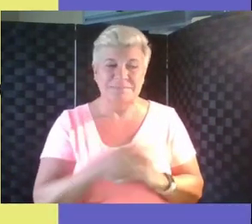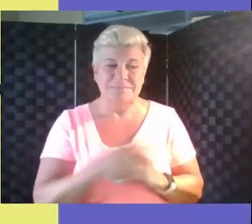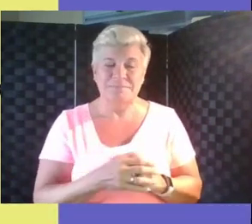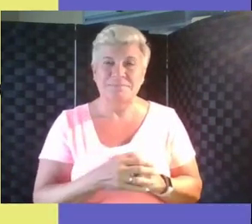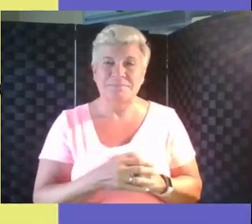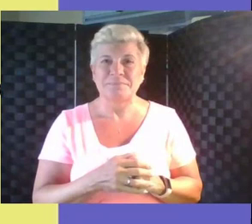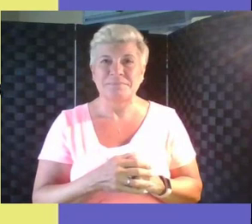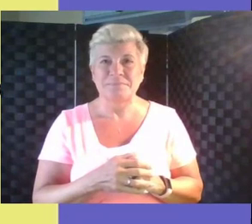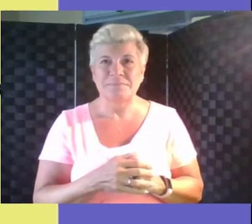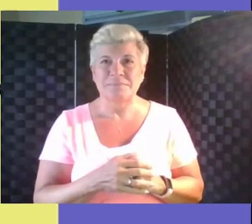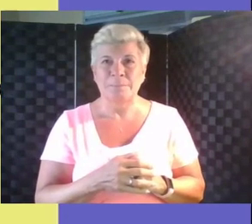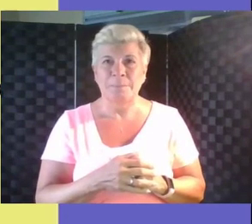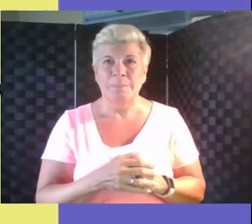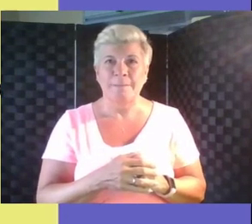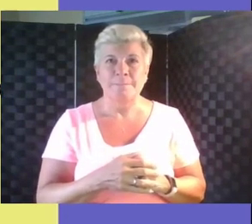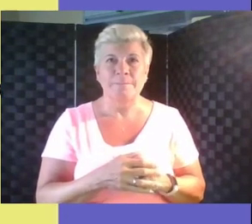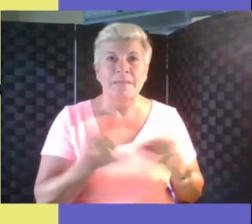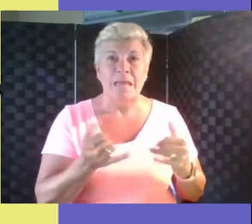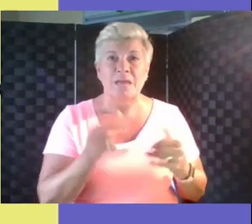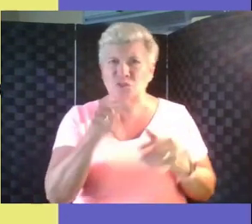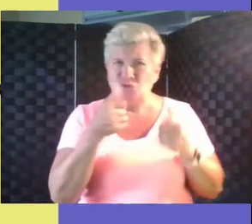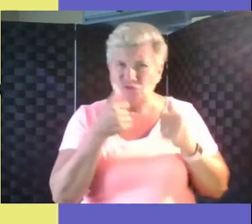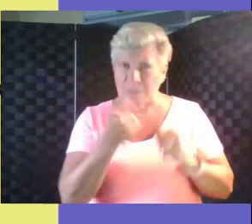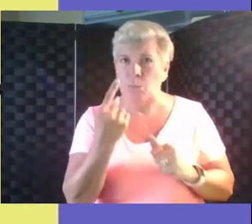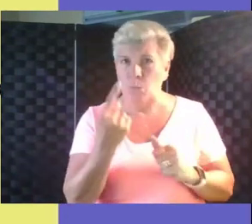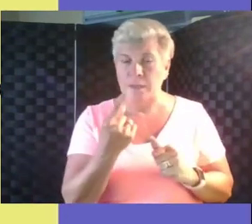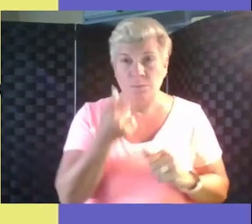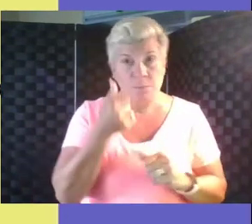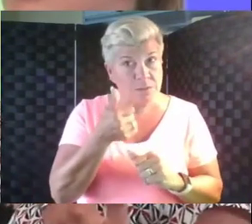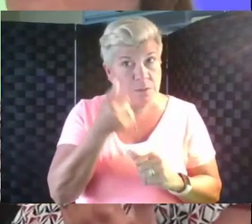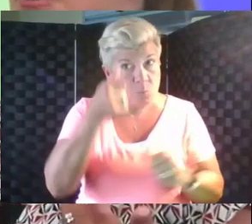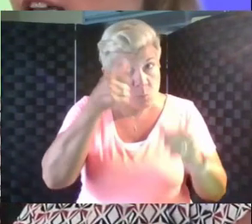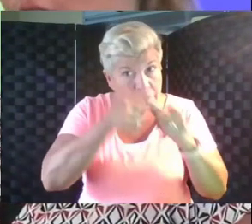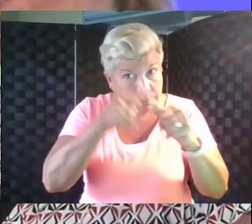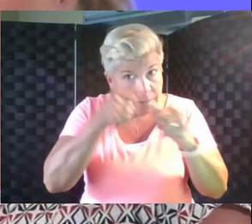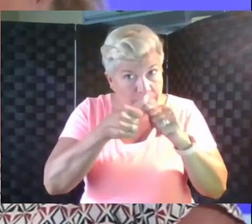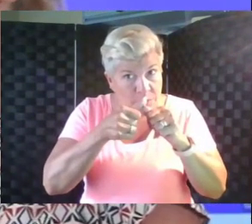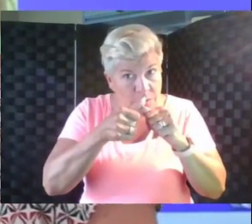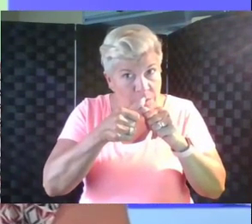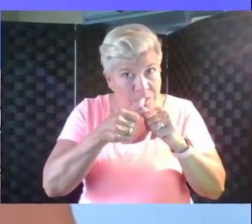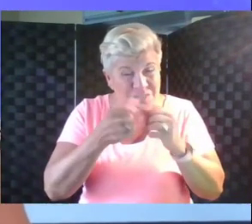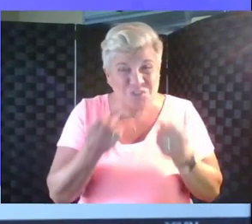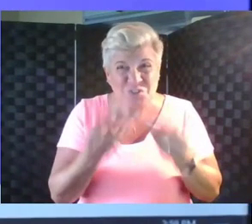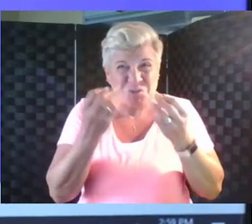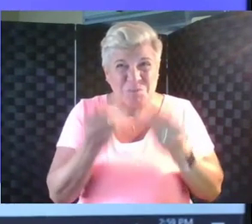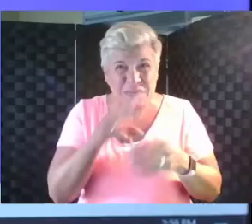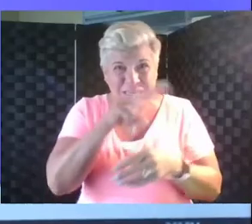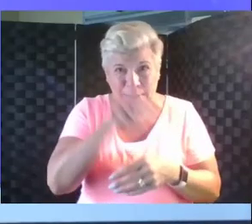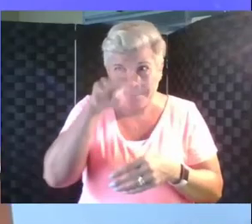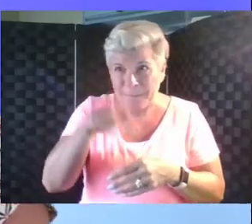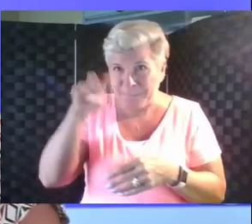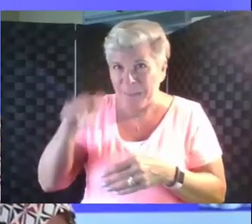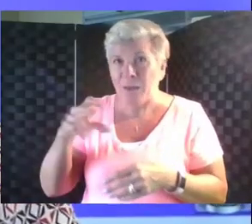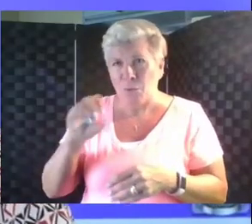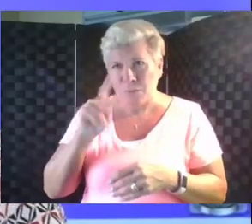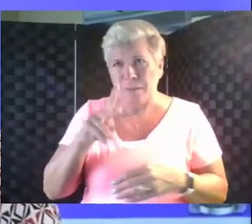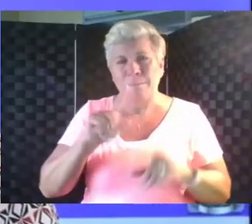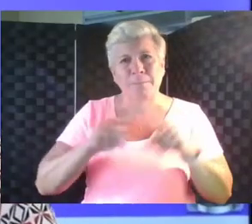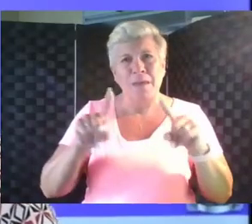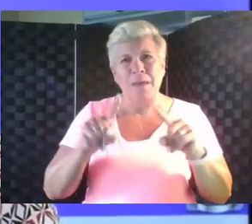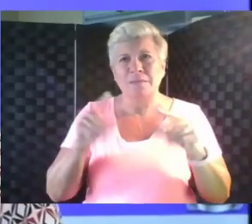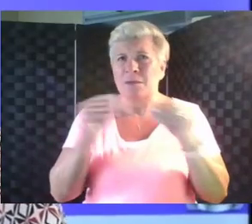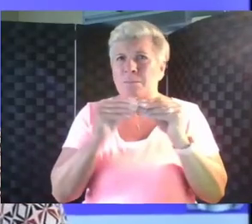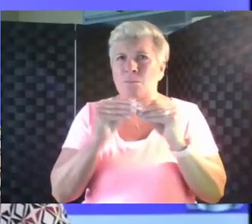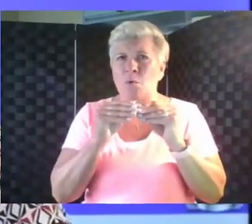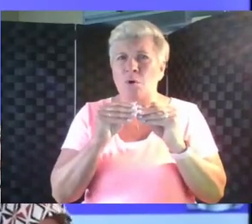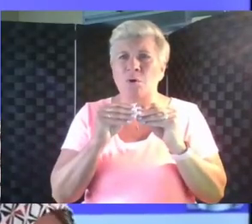417. Okay, now I'm going to let you try one. Remember, if you take too many hops, it's fine. It's just going to give you